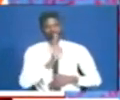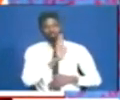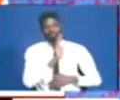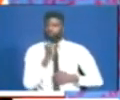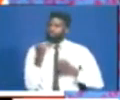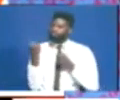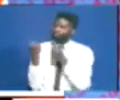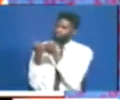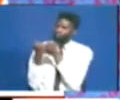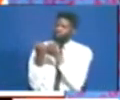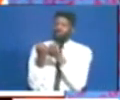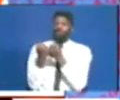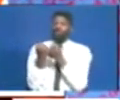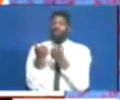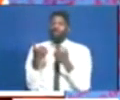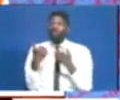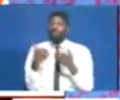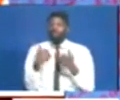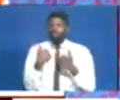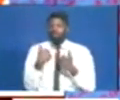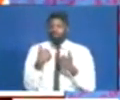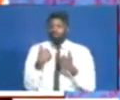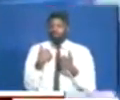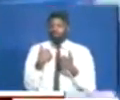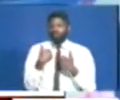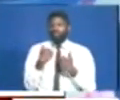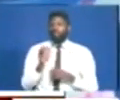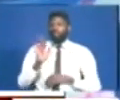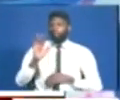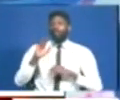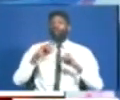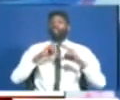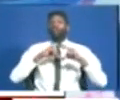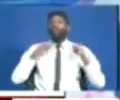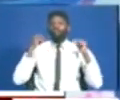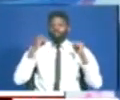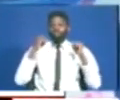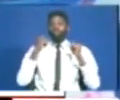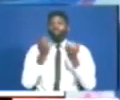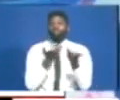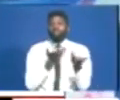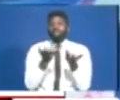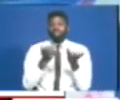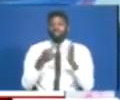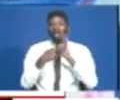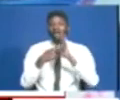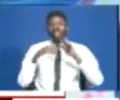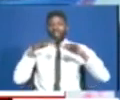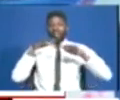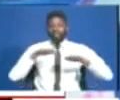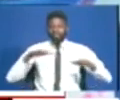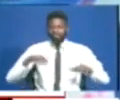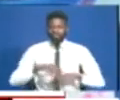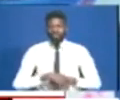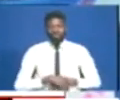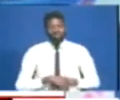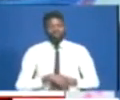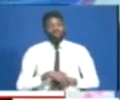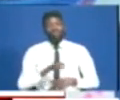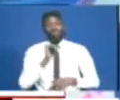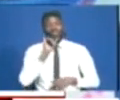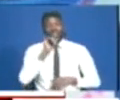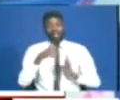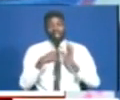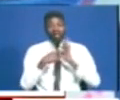the 2030 World Expo in Riyadh. This occasion, therefore, provides an opportunity to